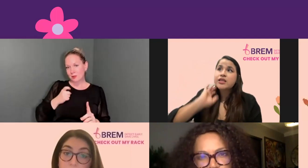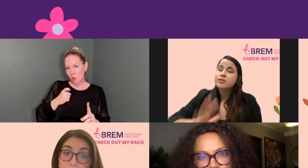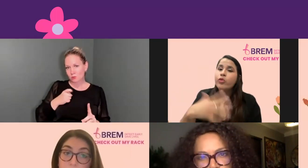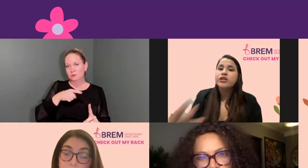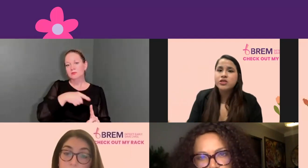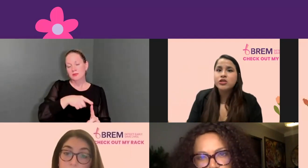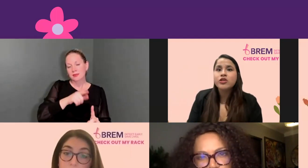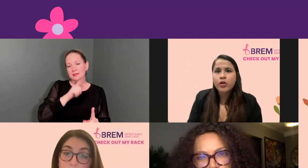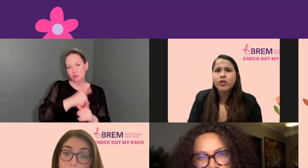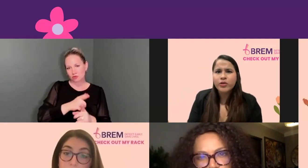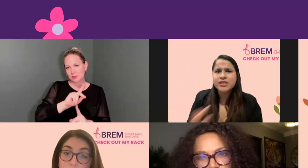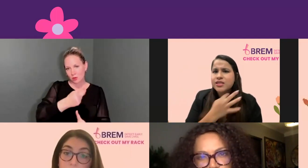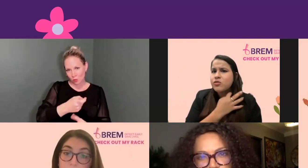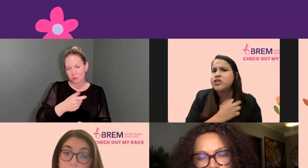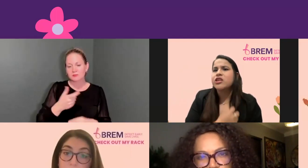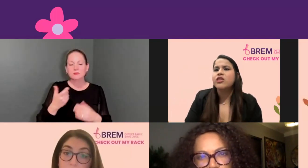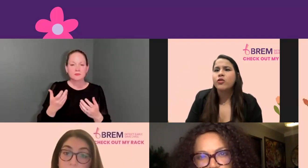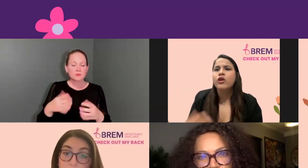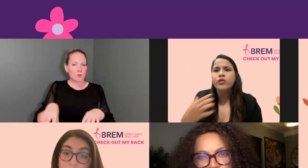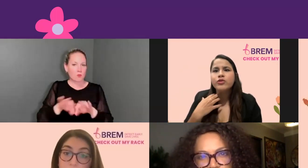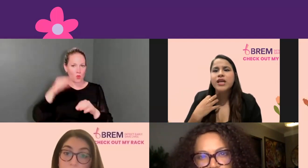is important to know your risks, as you